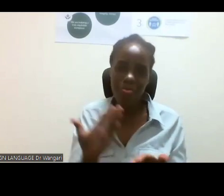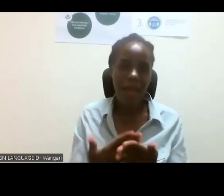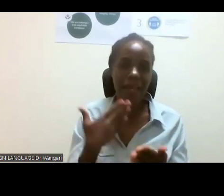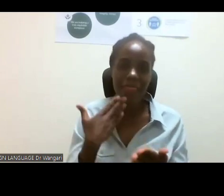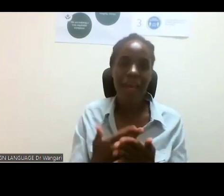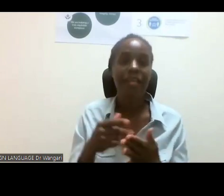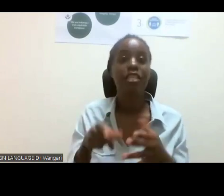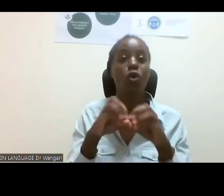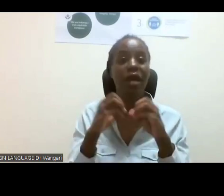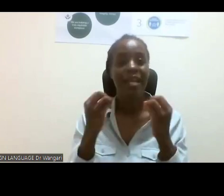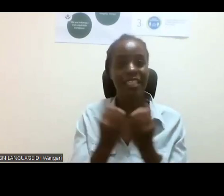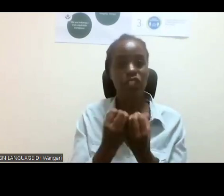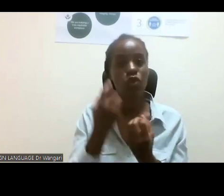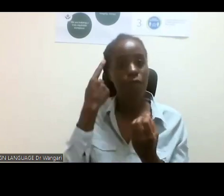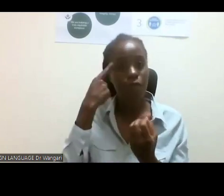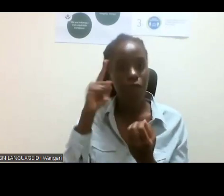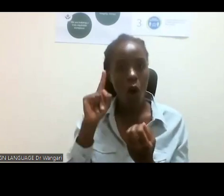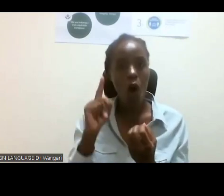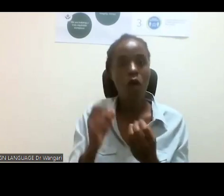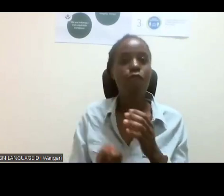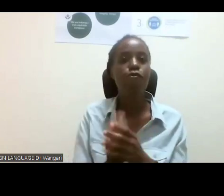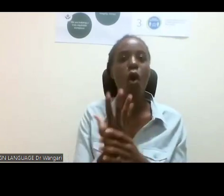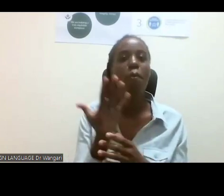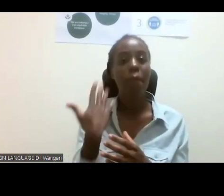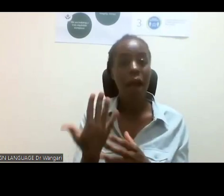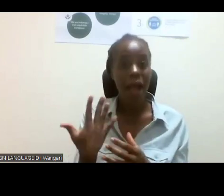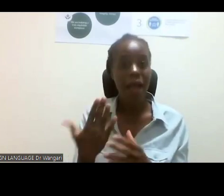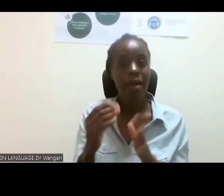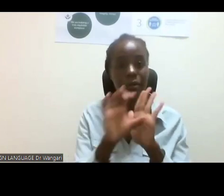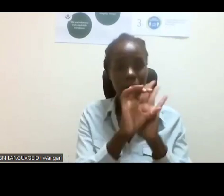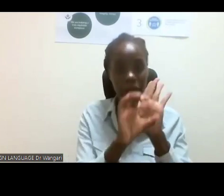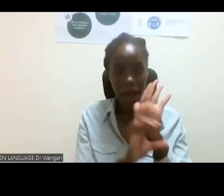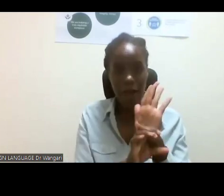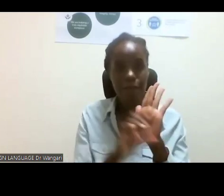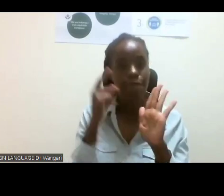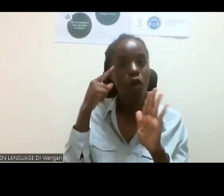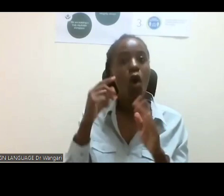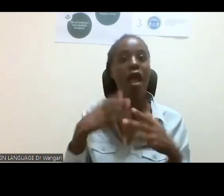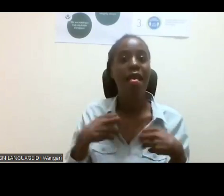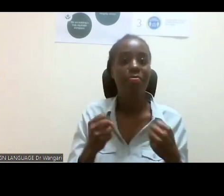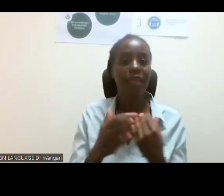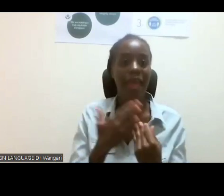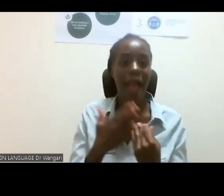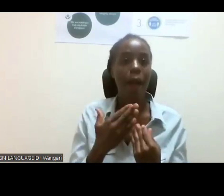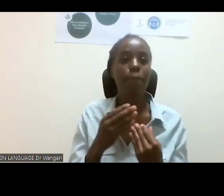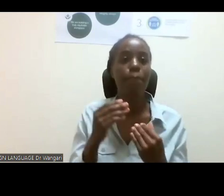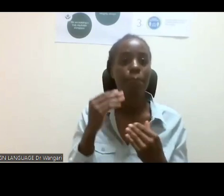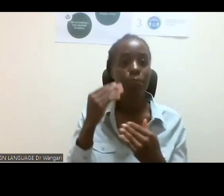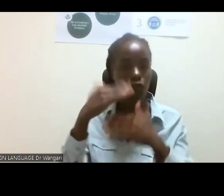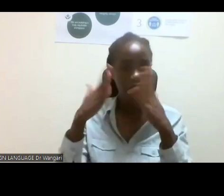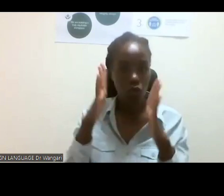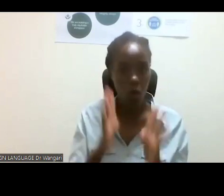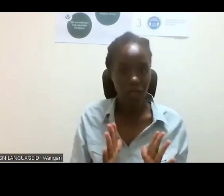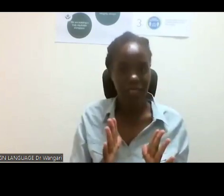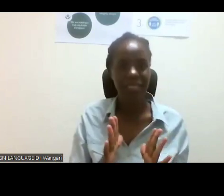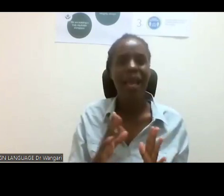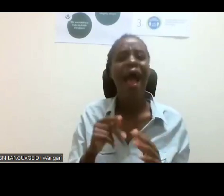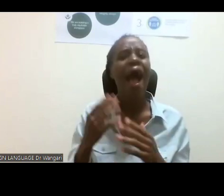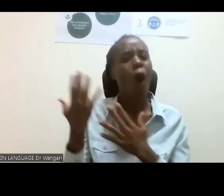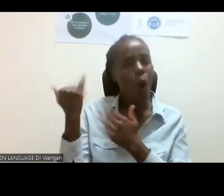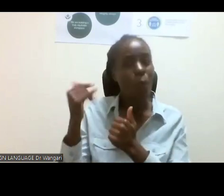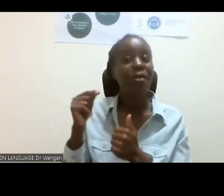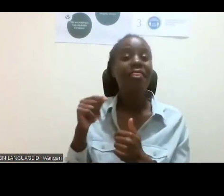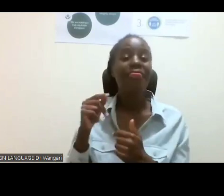training curriculum for health professionals. It is my expectation that the manual will equip health professionals with the